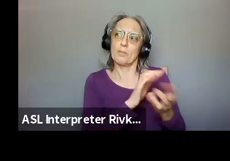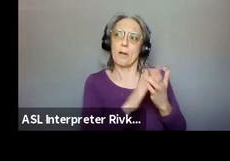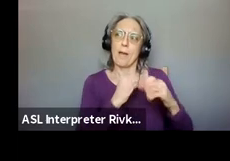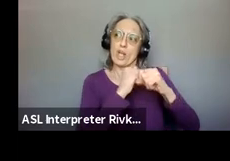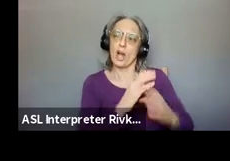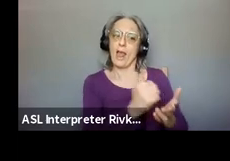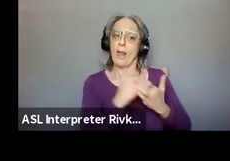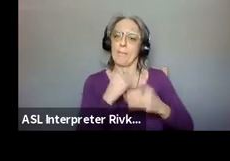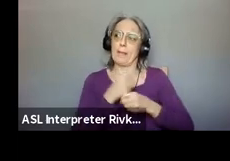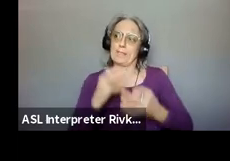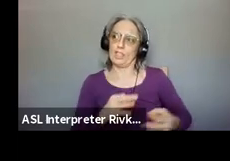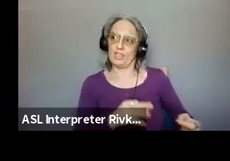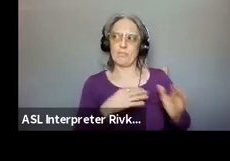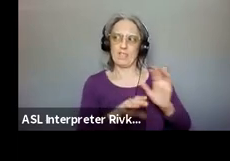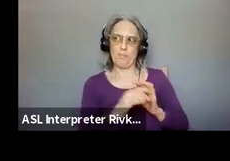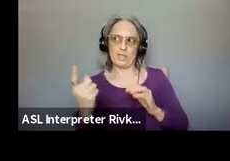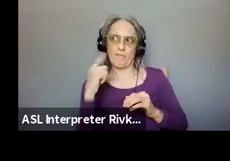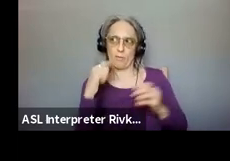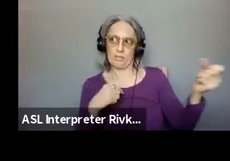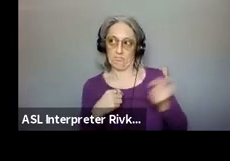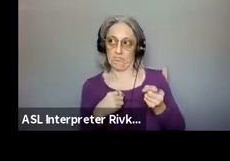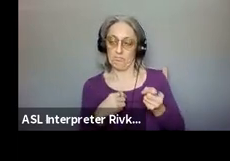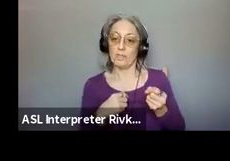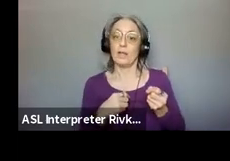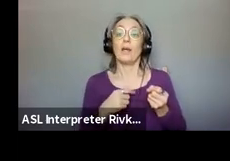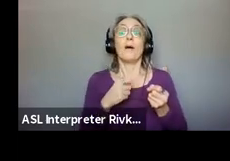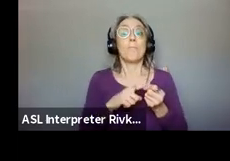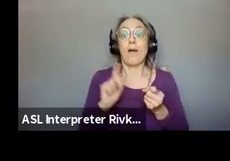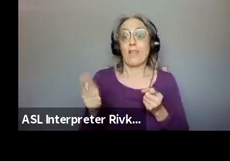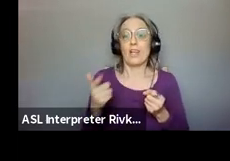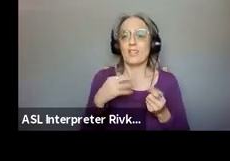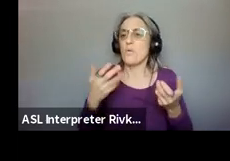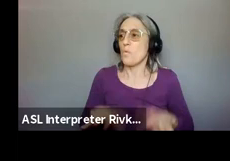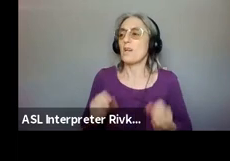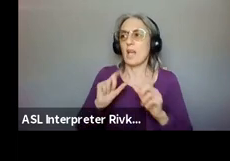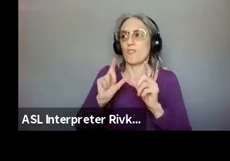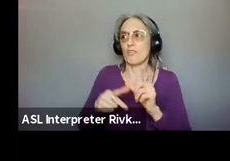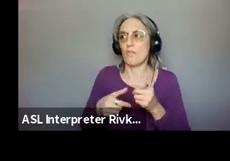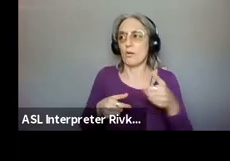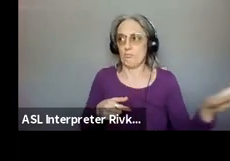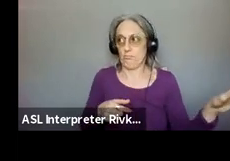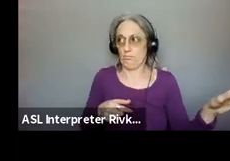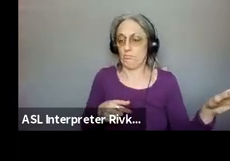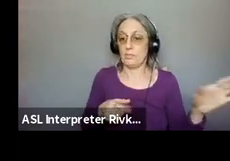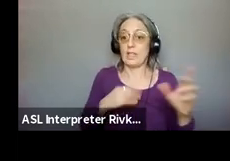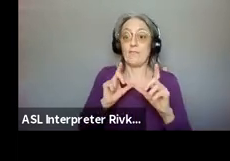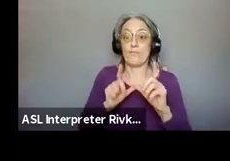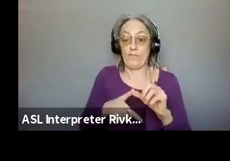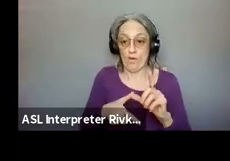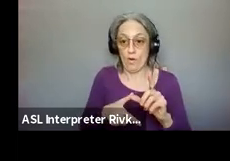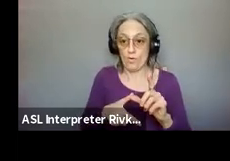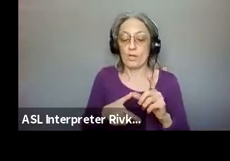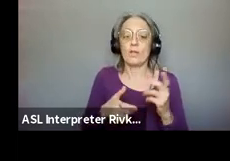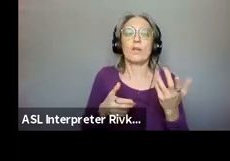them make decisions. And then they can revoke that at any time. And if they do revoke it, it can lead to a full guardianship,